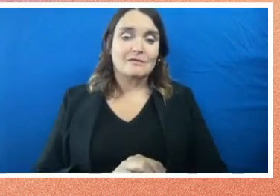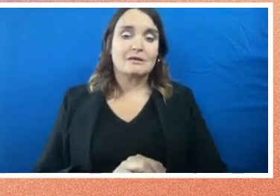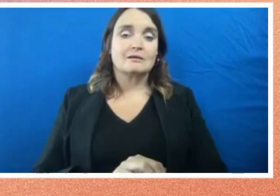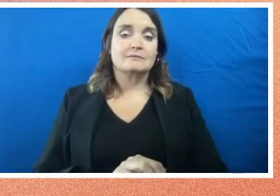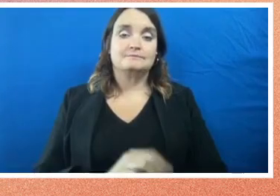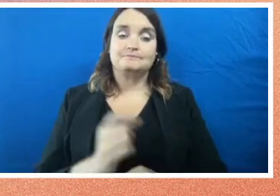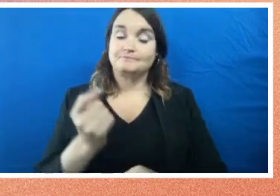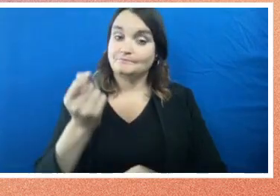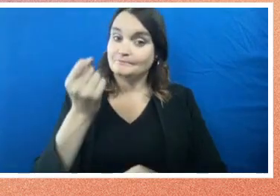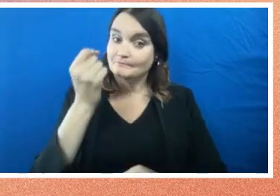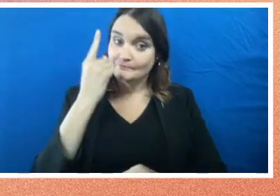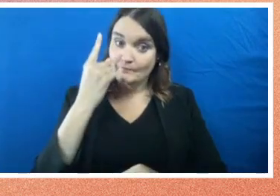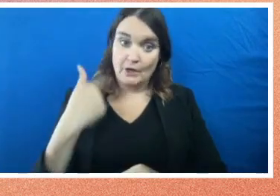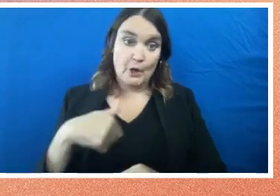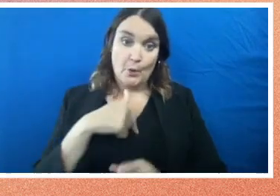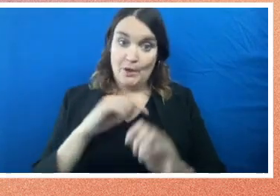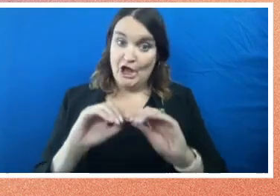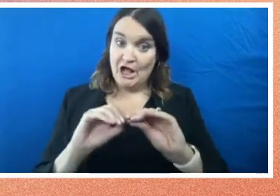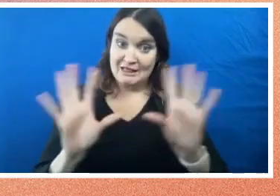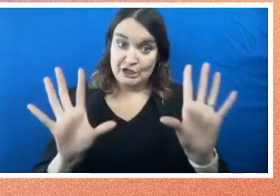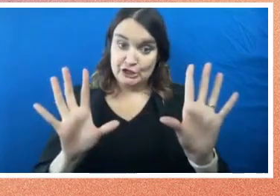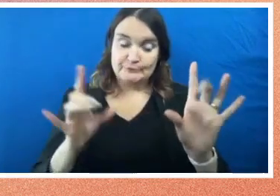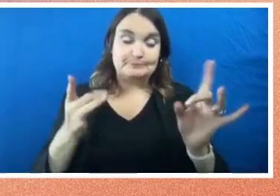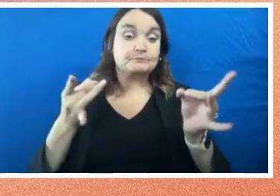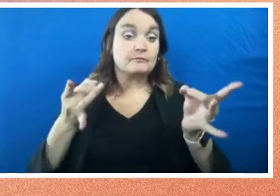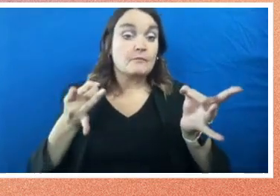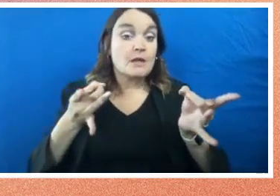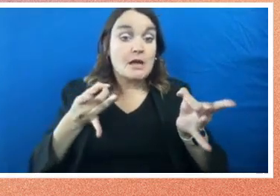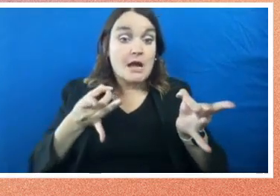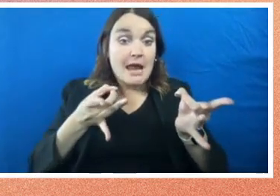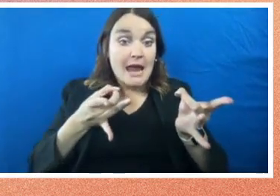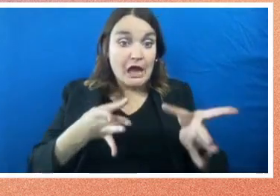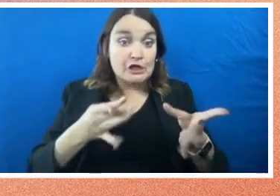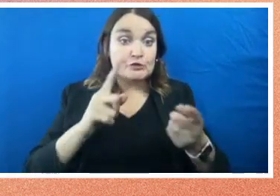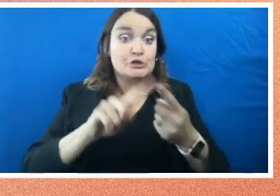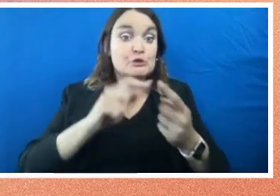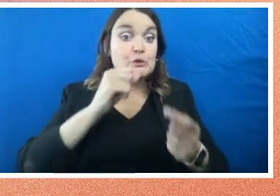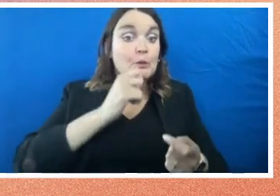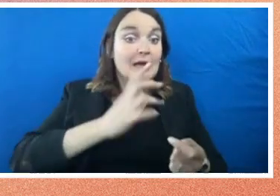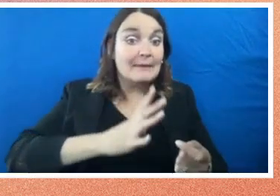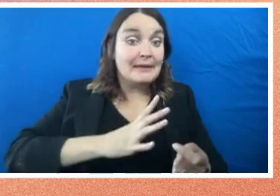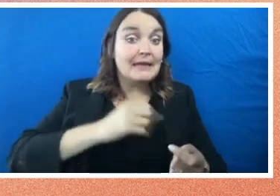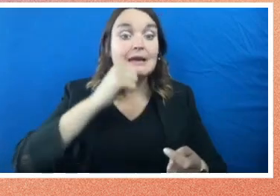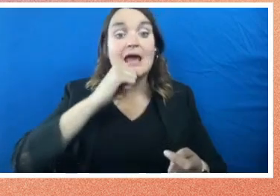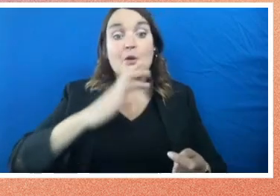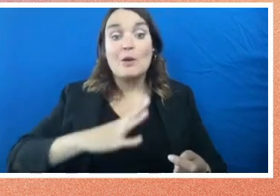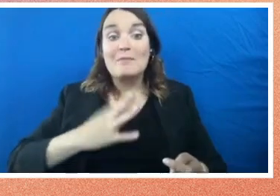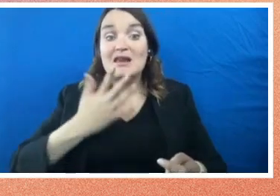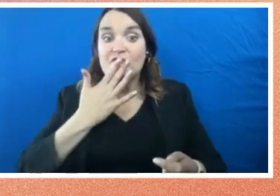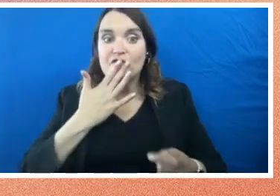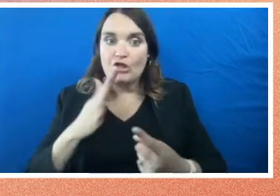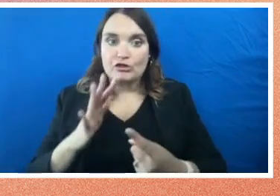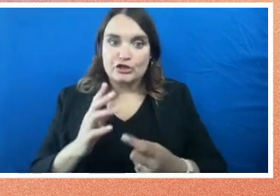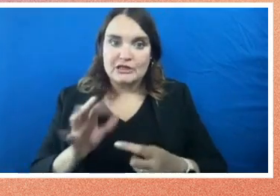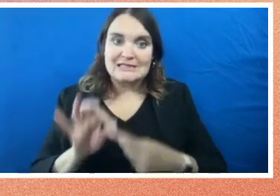mistake, this hatred that's being directed at women and women of color especially is not something